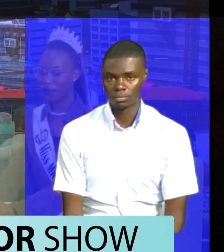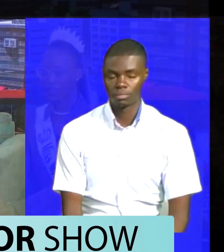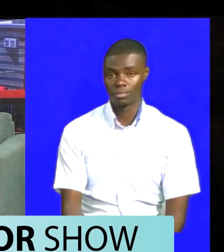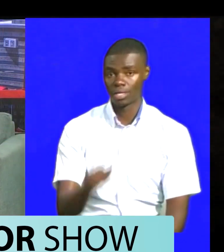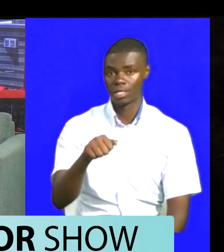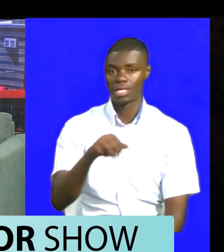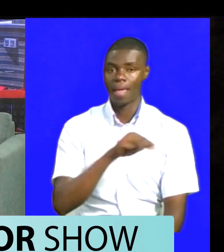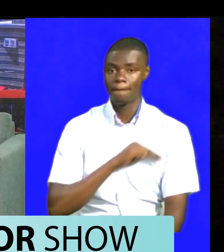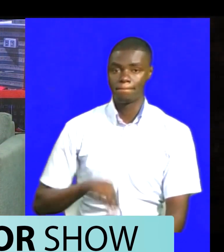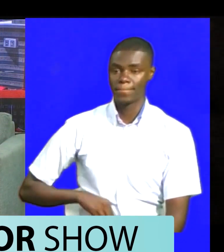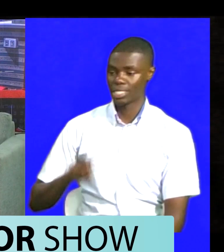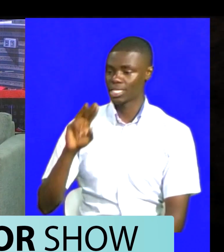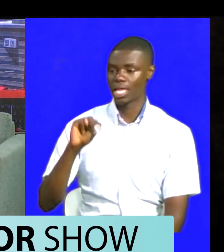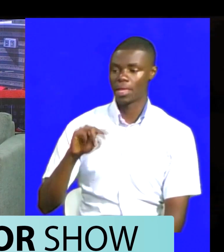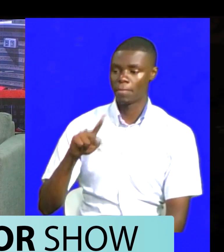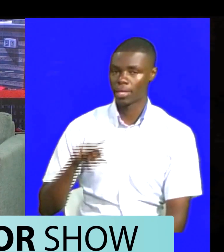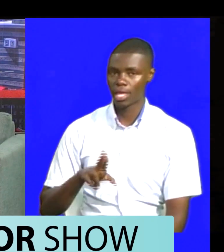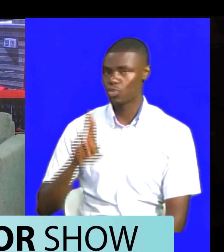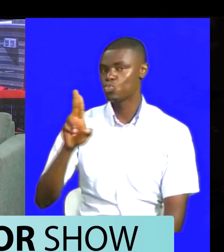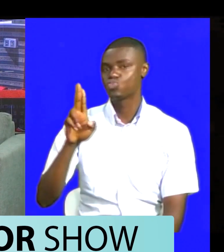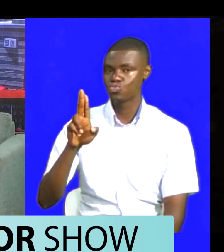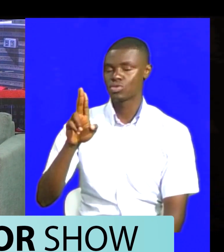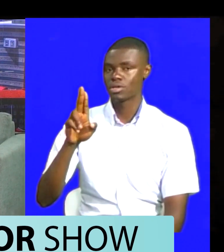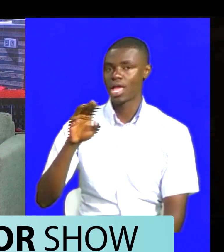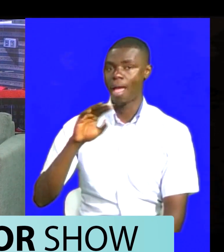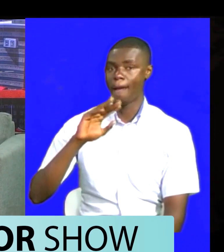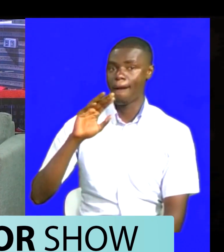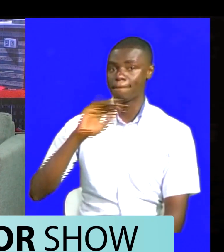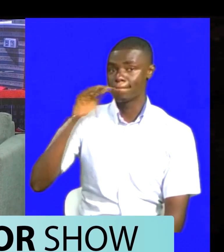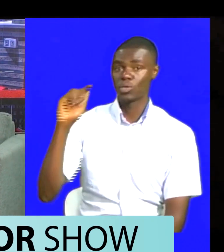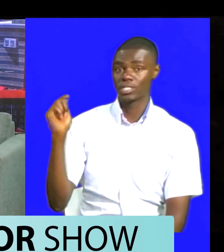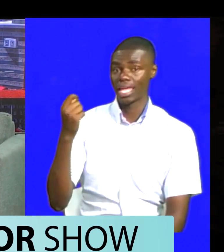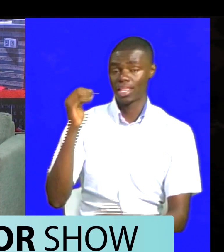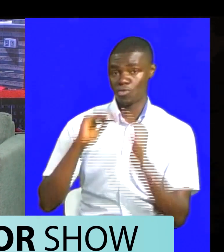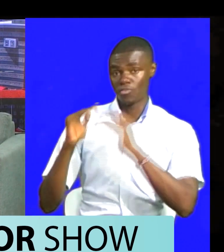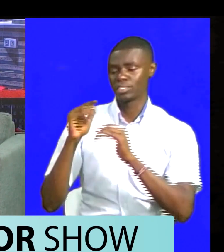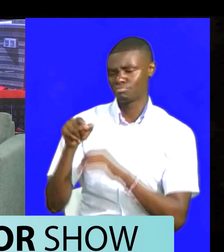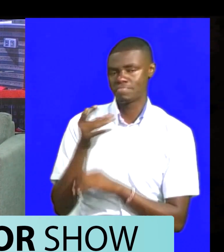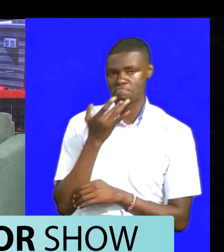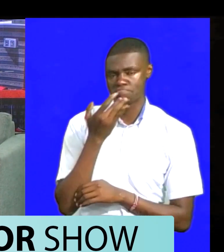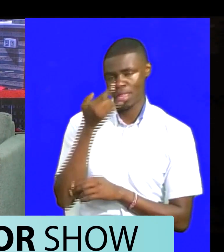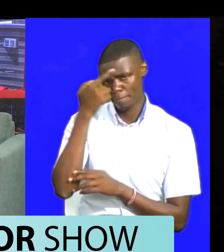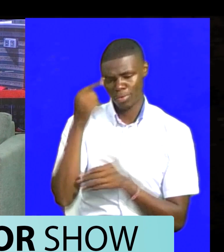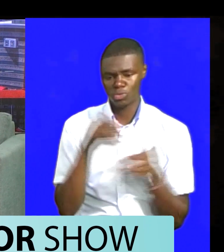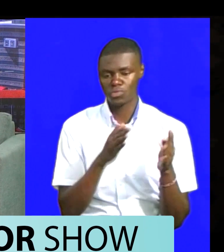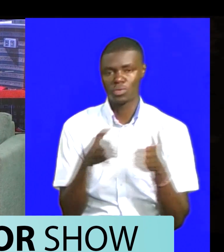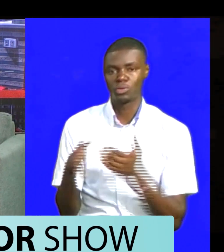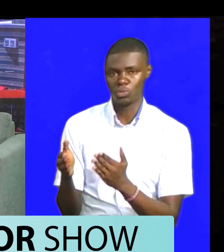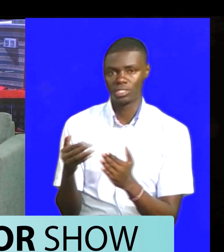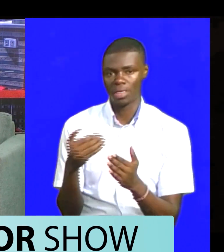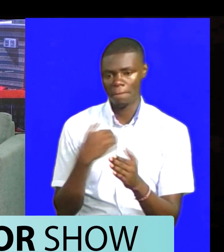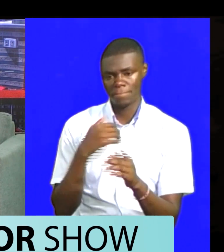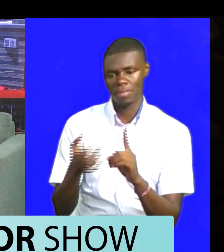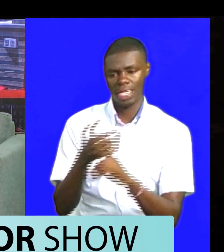Miss MKU is my favorite, Miss Mount Kenya University, simply because of the opportunities that I've been able